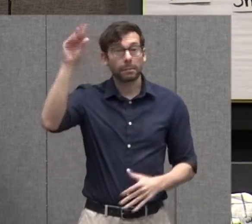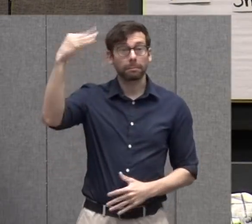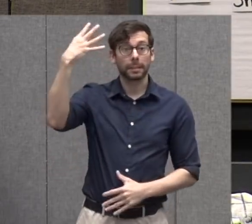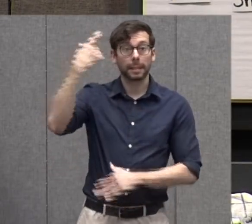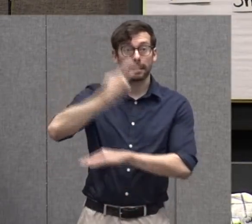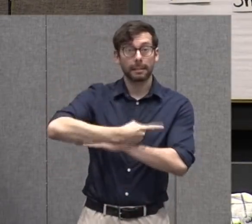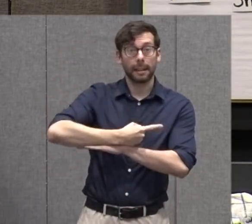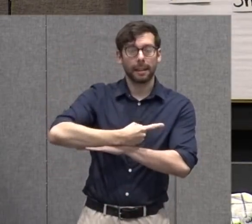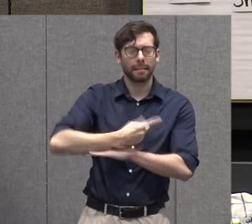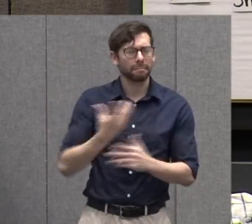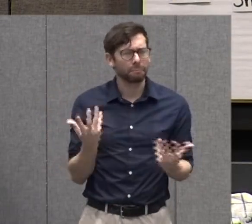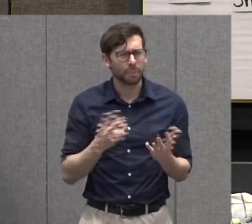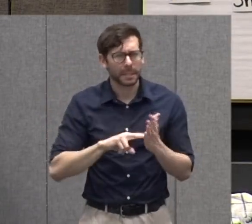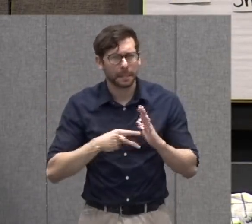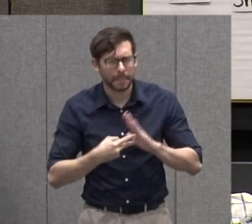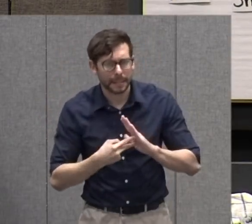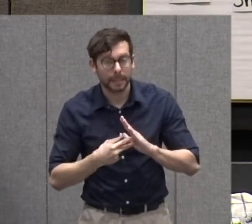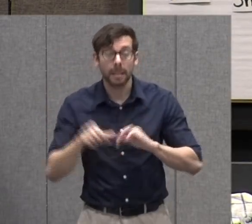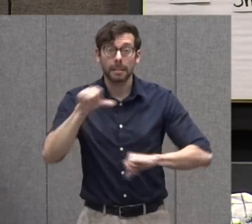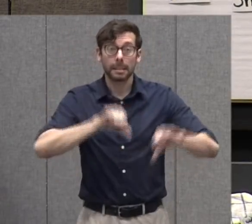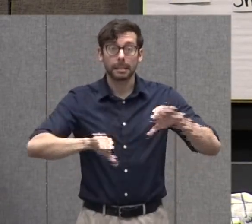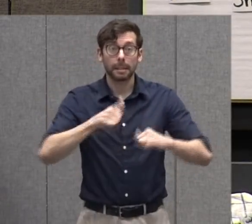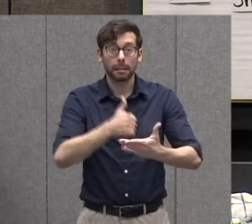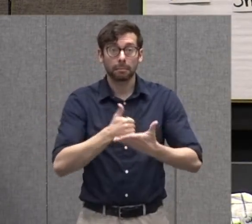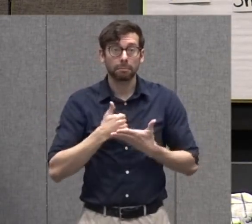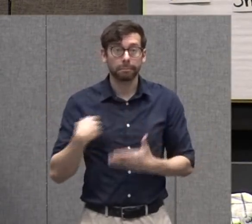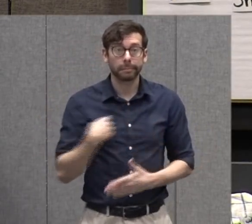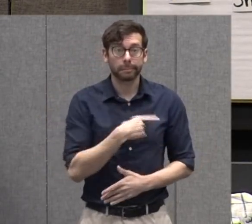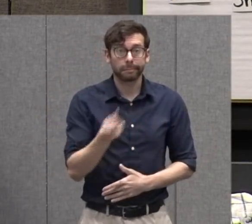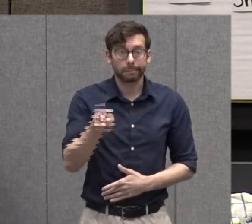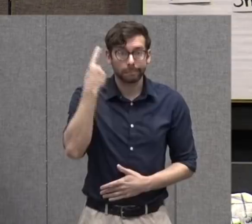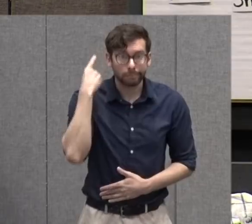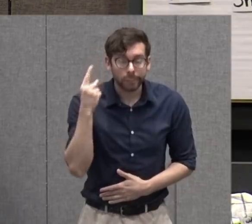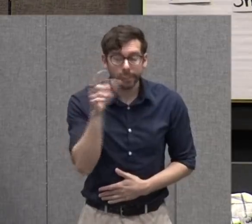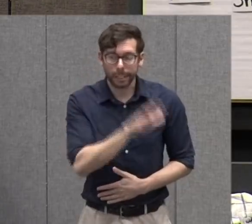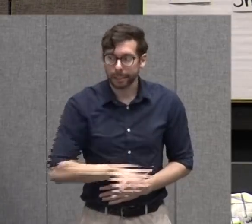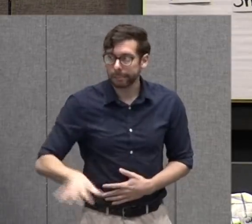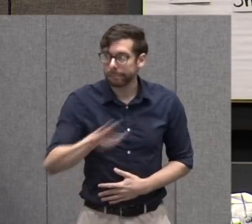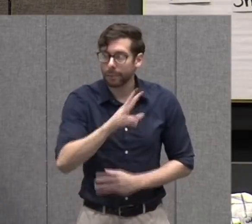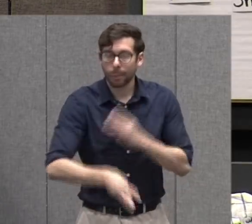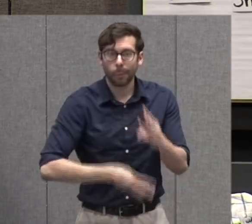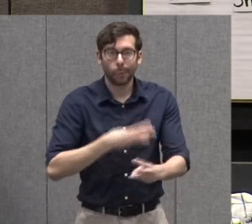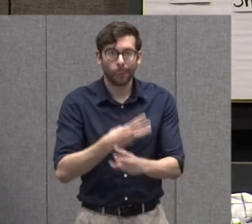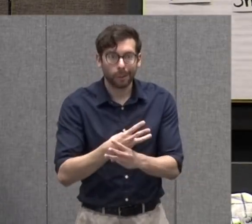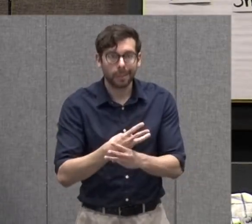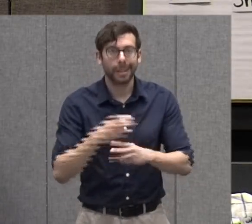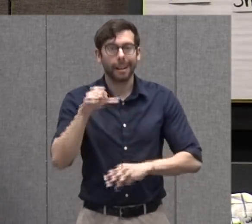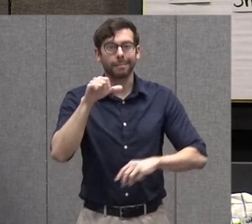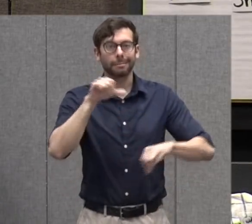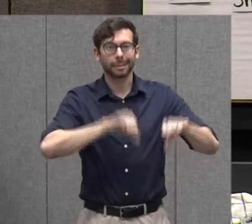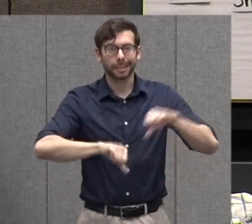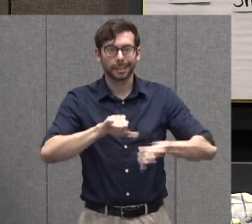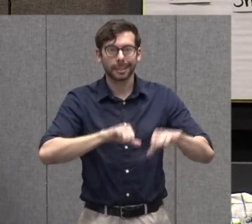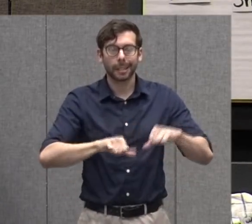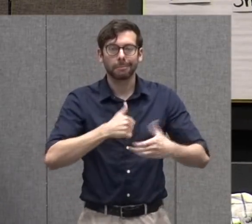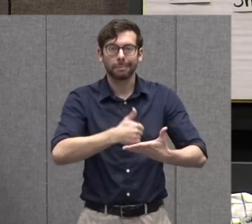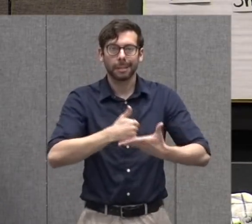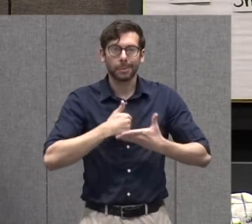happening around us, and then we use science to build things or to make things, and that's engineering.